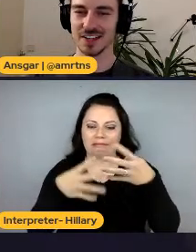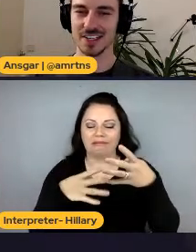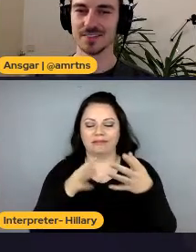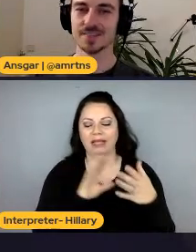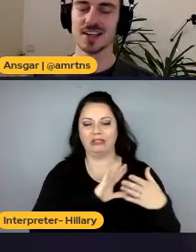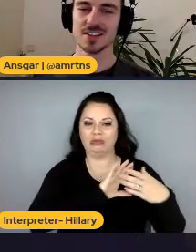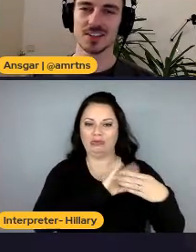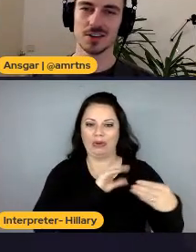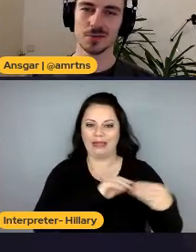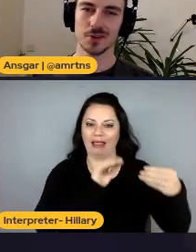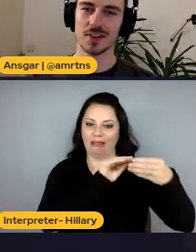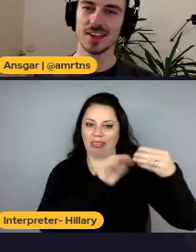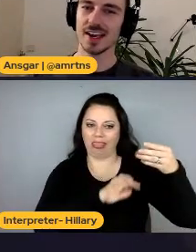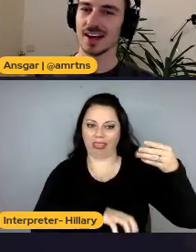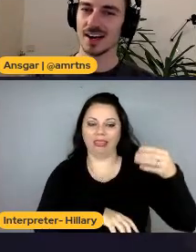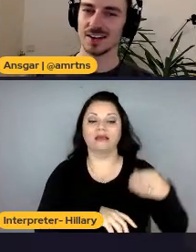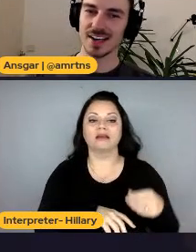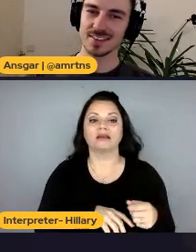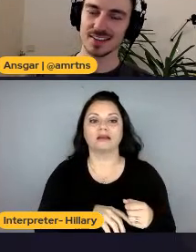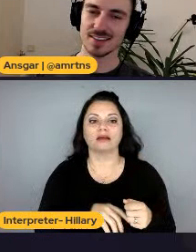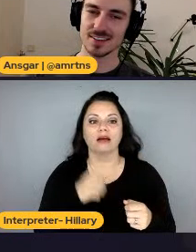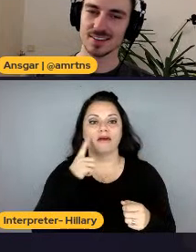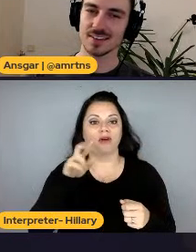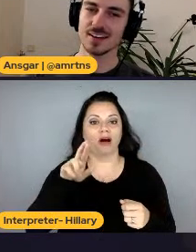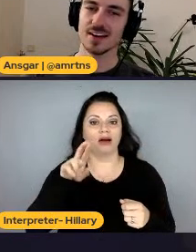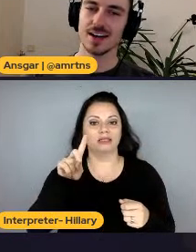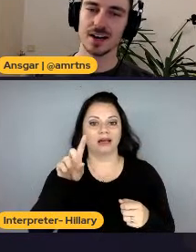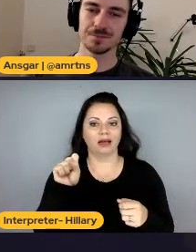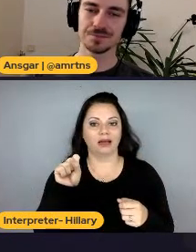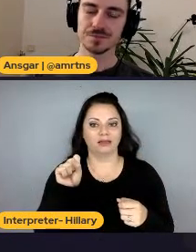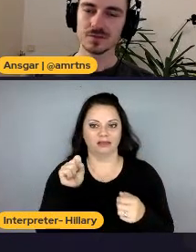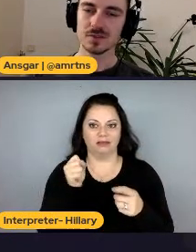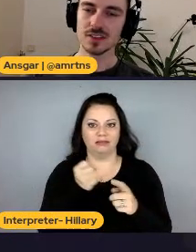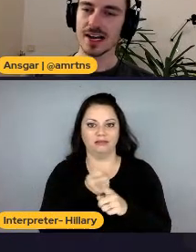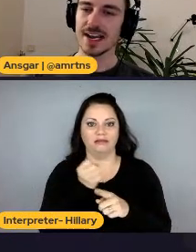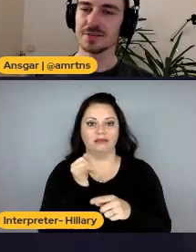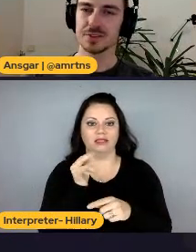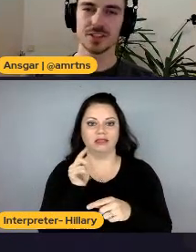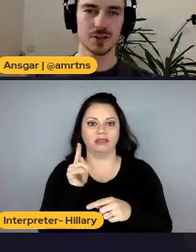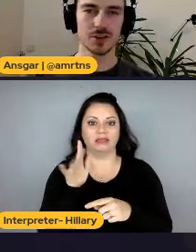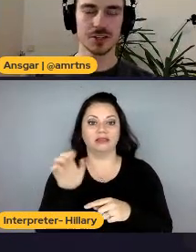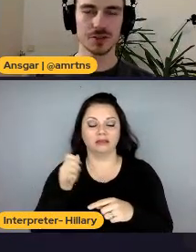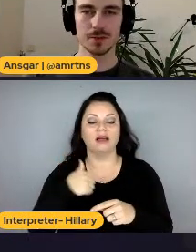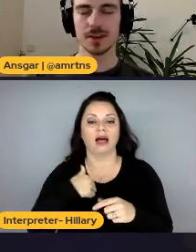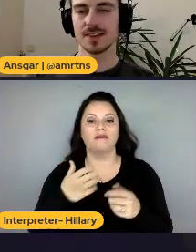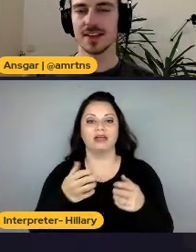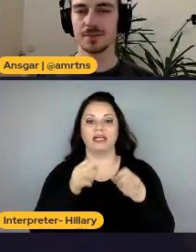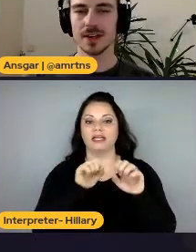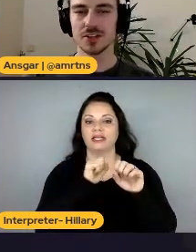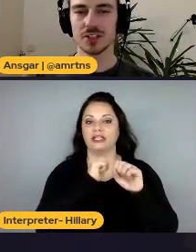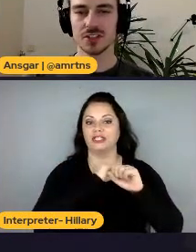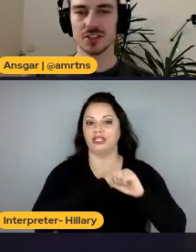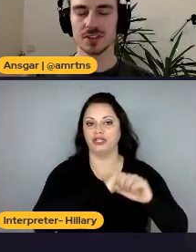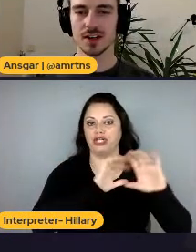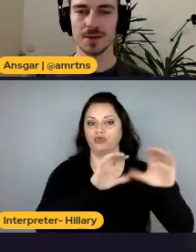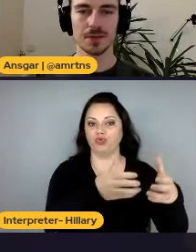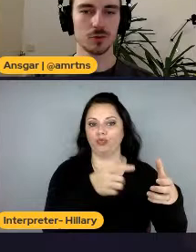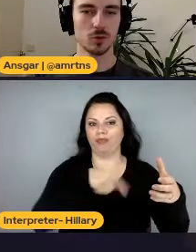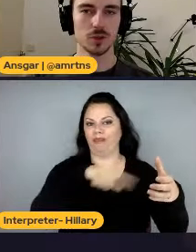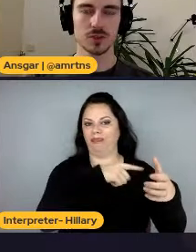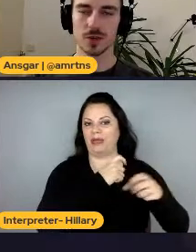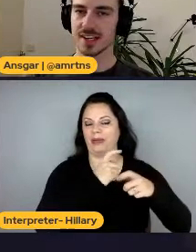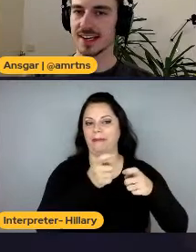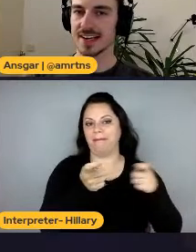storytelling over here. So for the RDS instance, I have a security group that manages